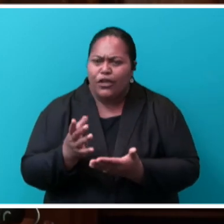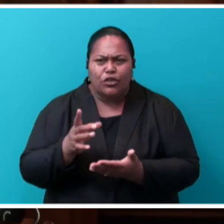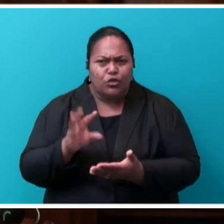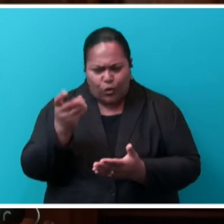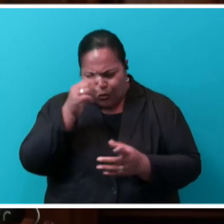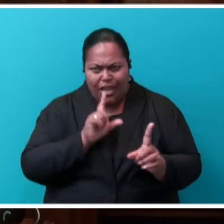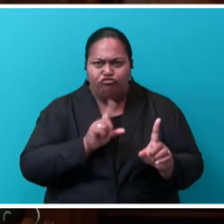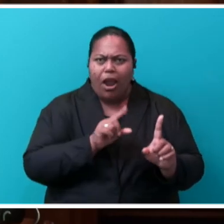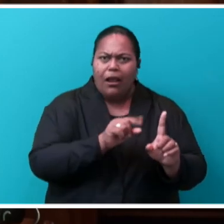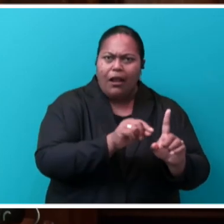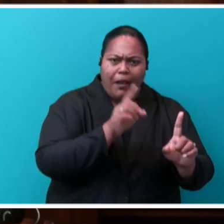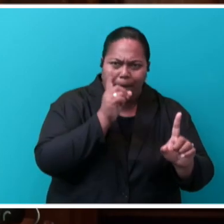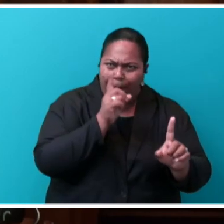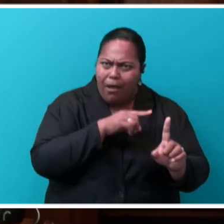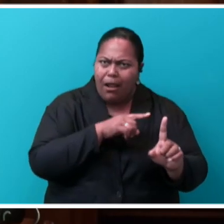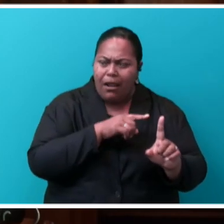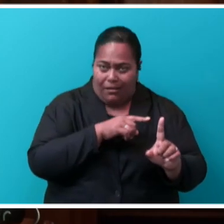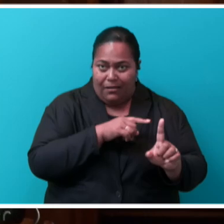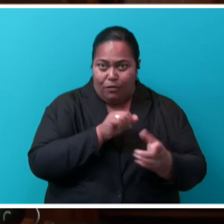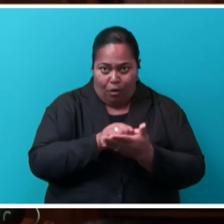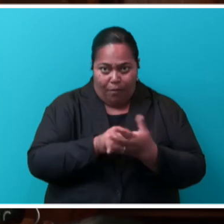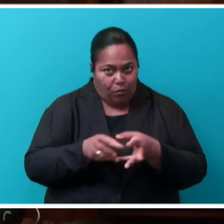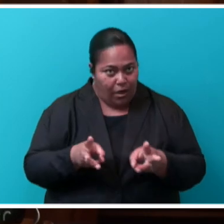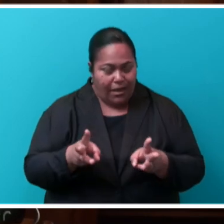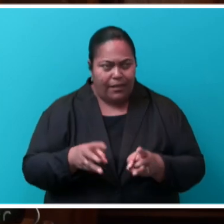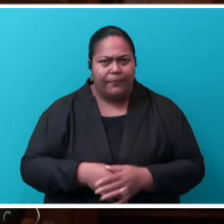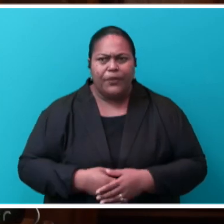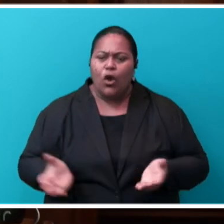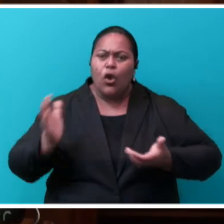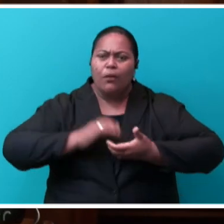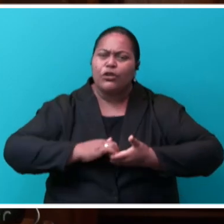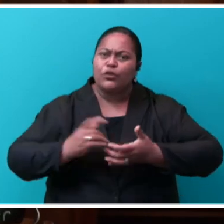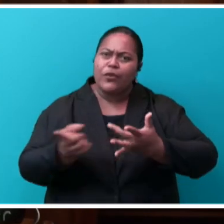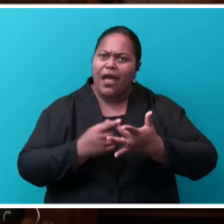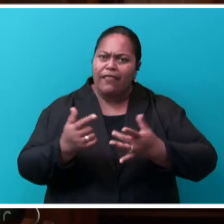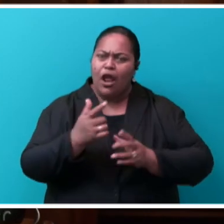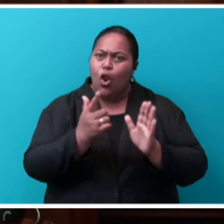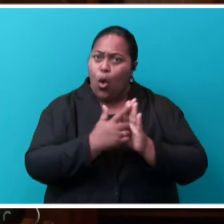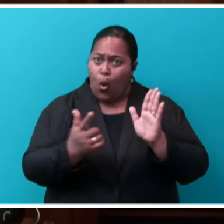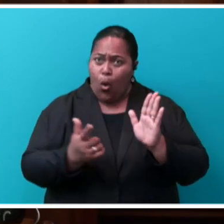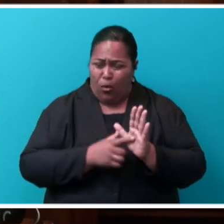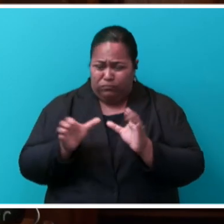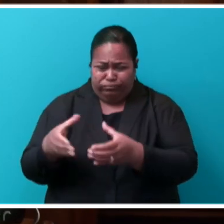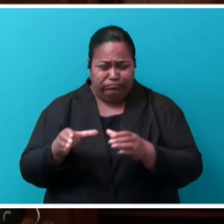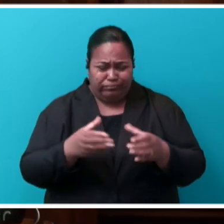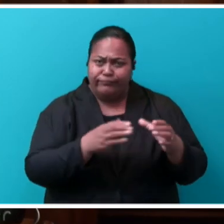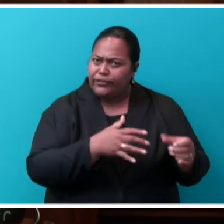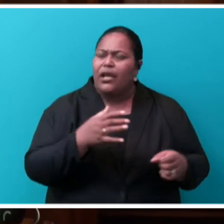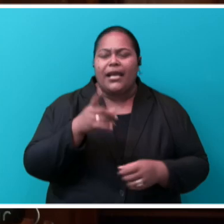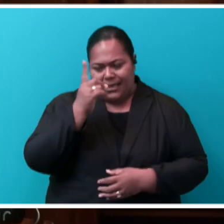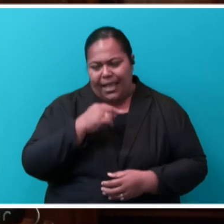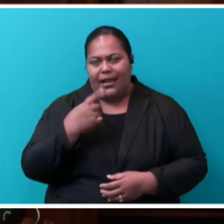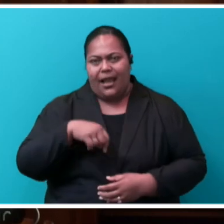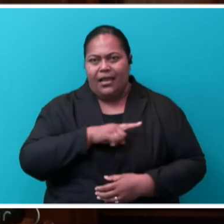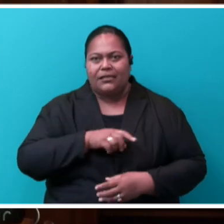efficiently. Collaboration with other law enforcement agencies ensures a coordinated response to potential